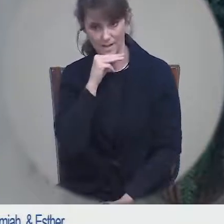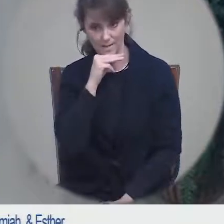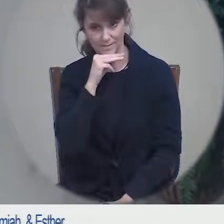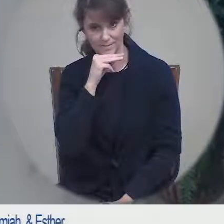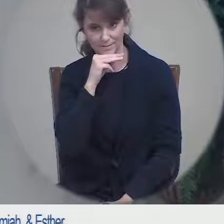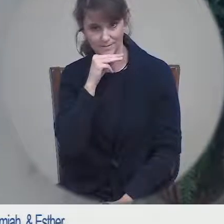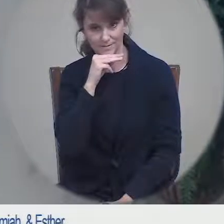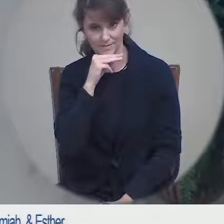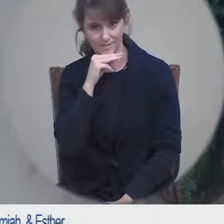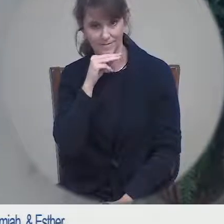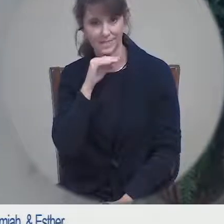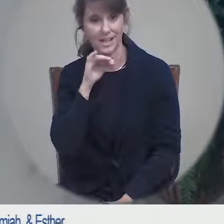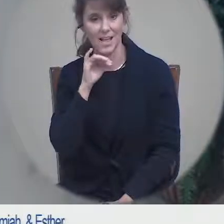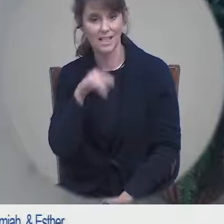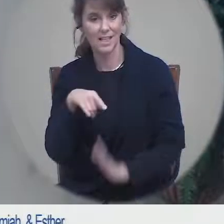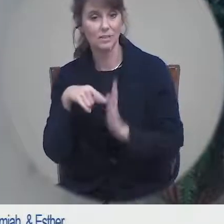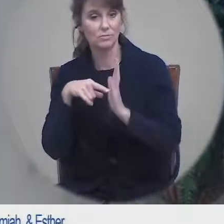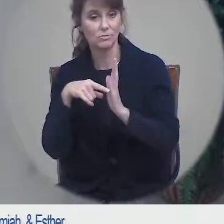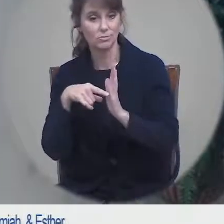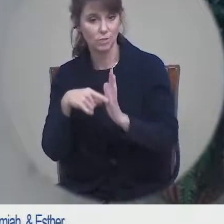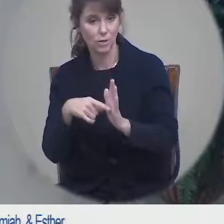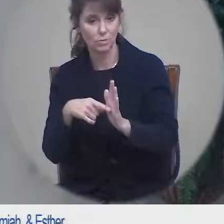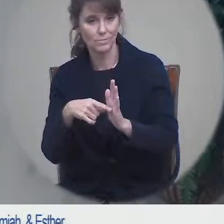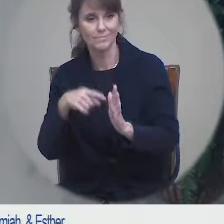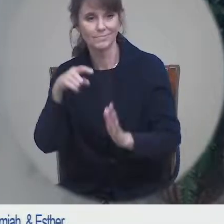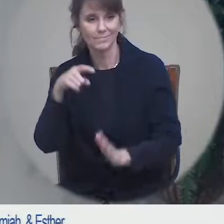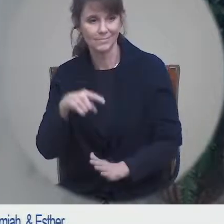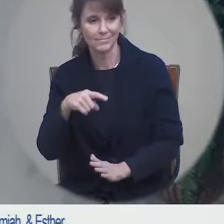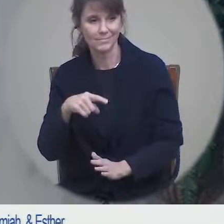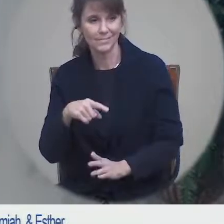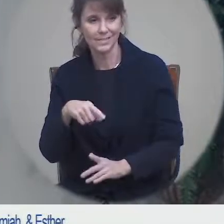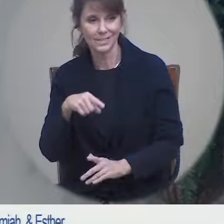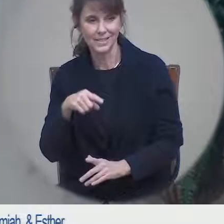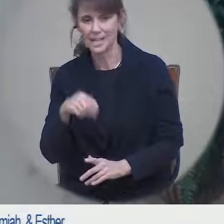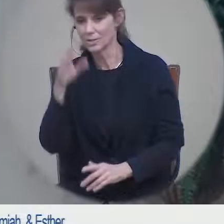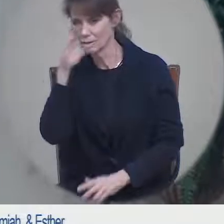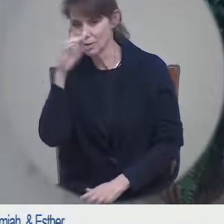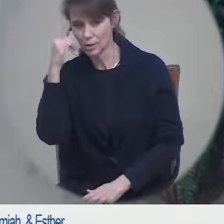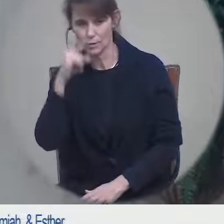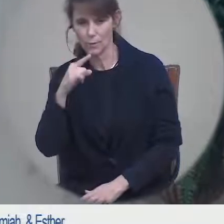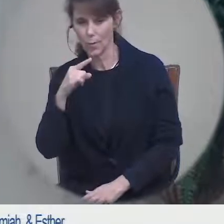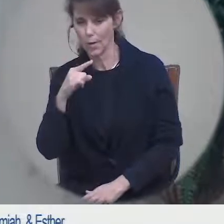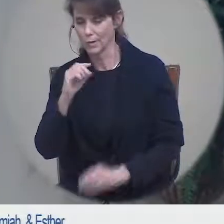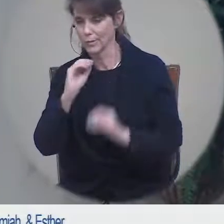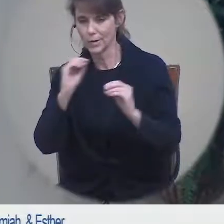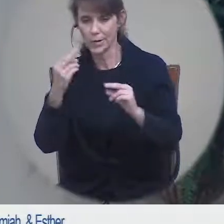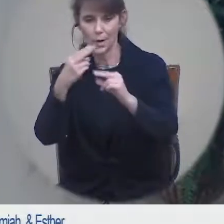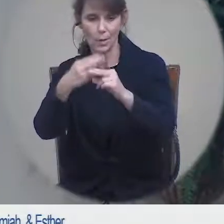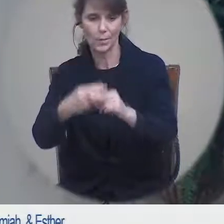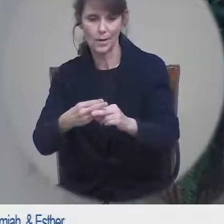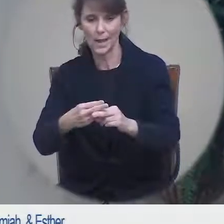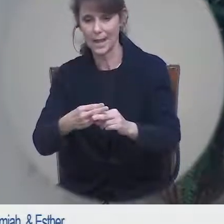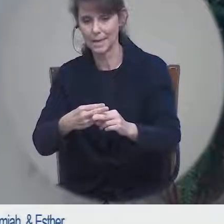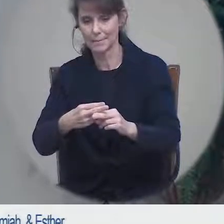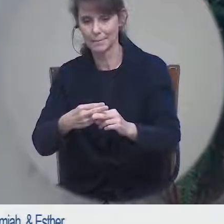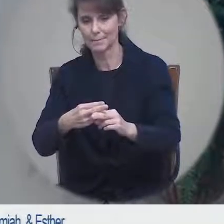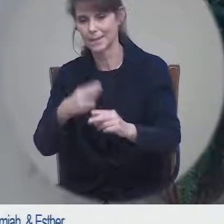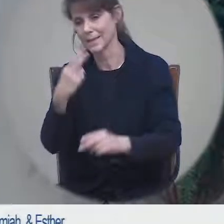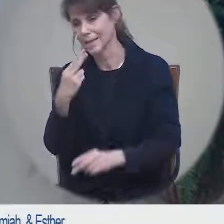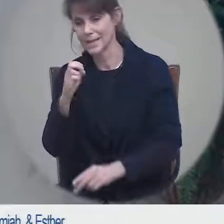ultimately that tells us we ought to be looking for an unnamed hero. Chapter 10 really points to really 2 characteristics